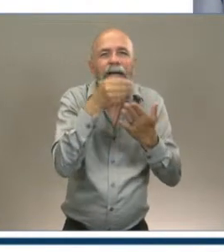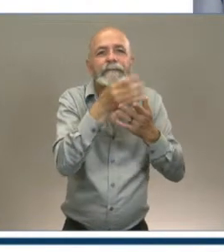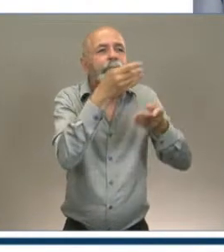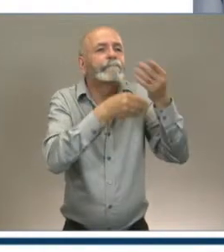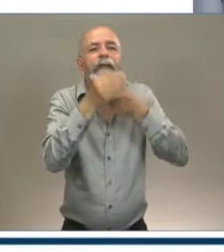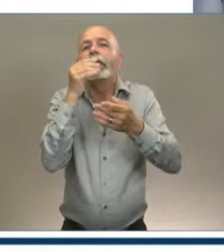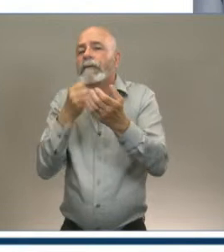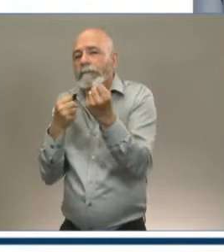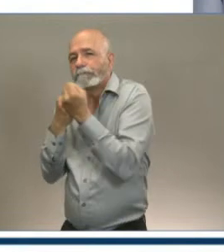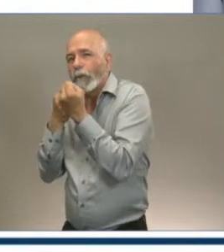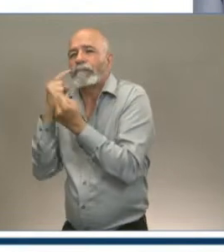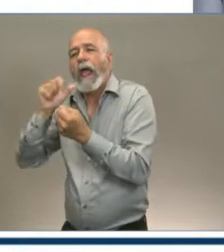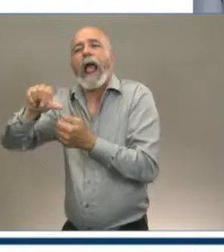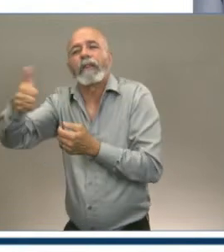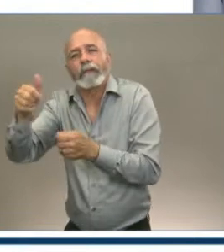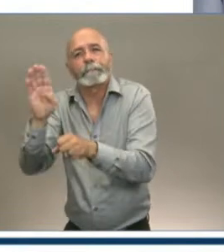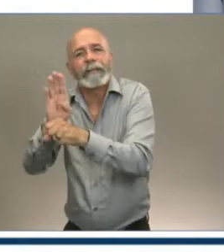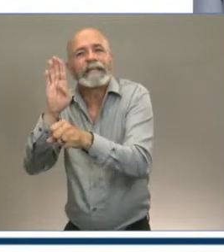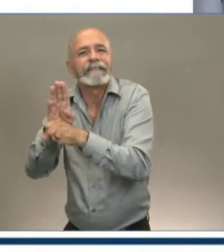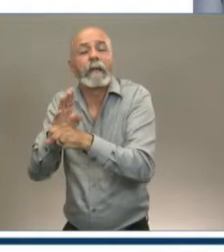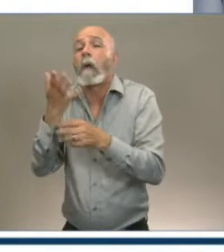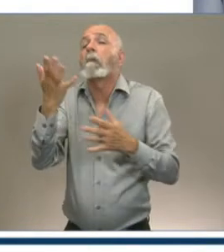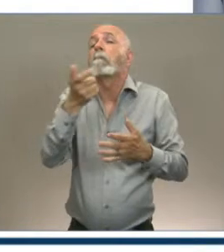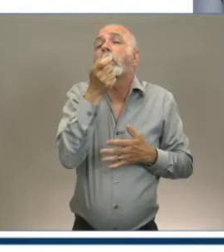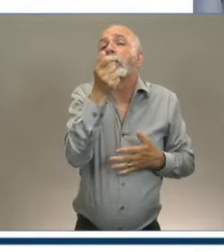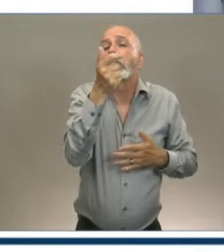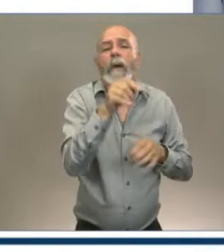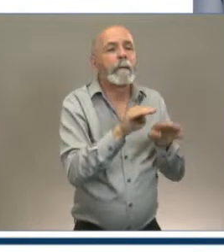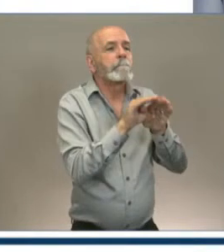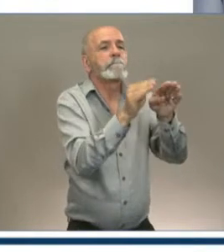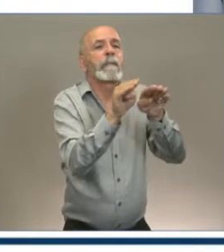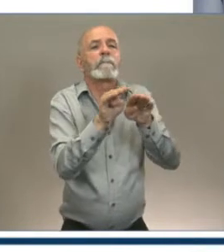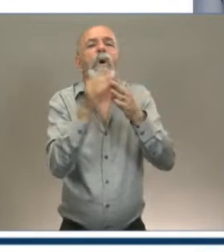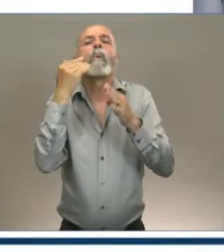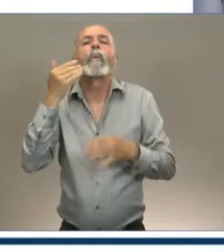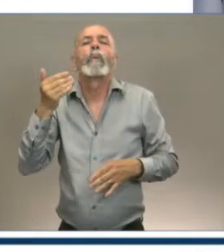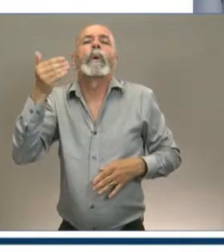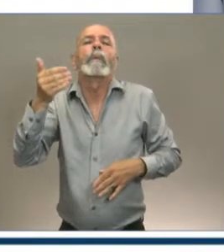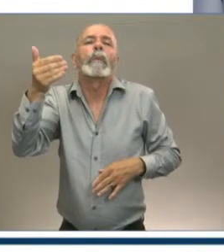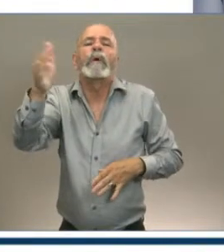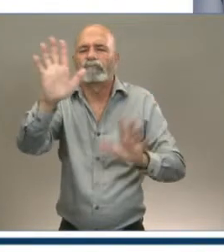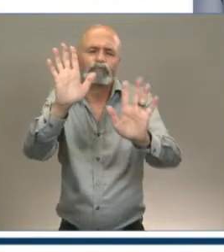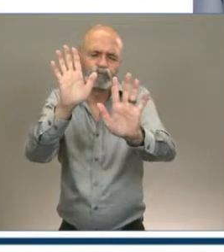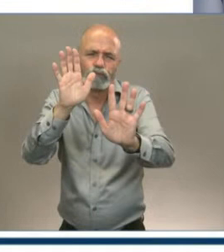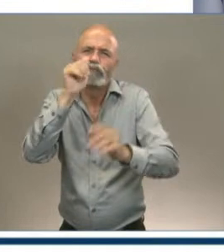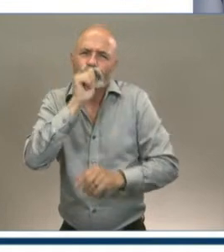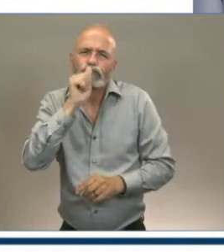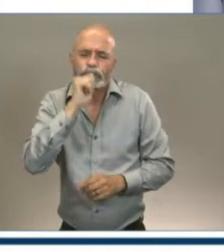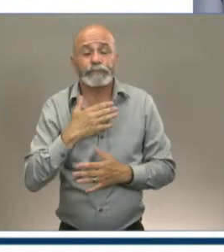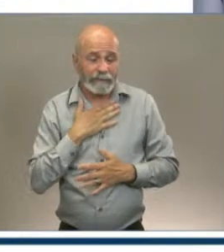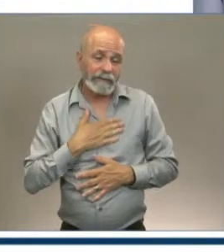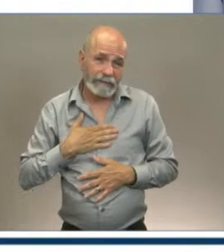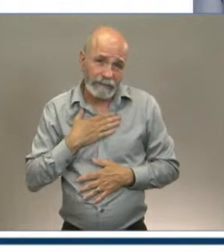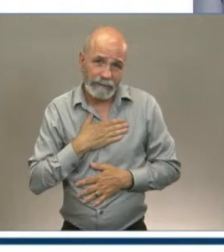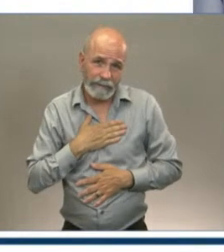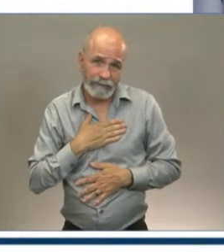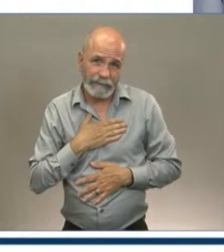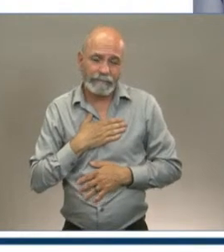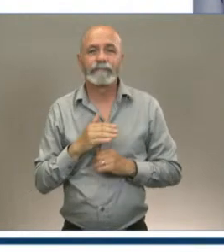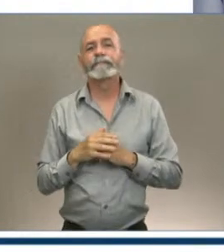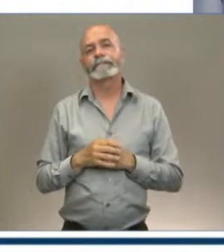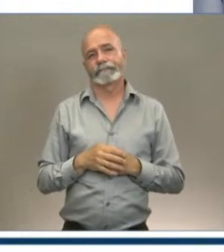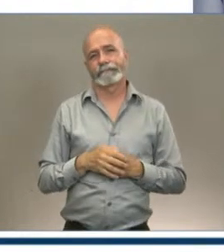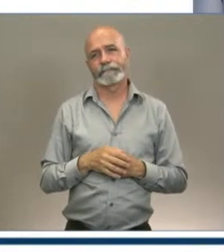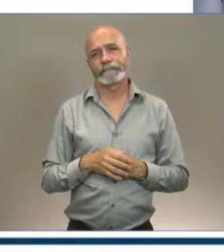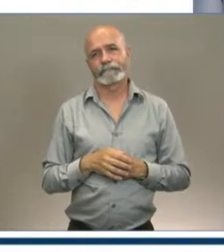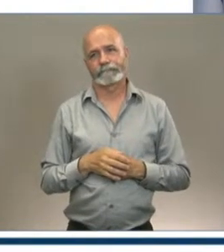a reopening strategy in the coming days. So bear with us, and I appreciate your patience. Just a little bit on